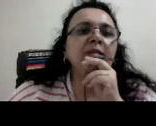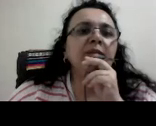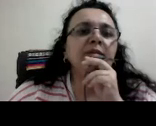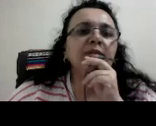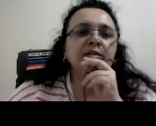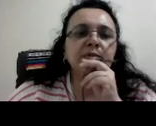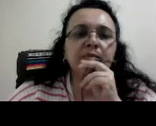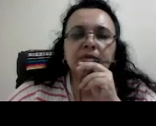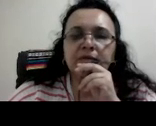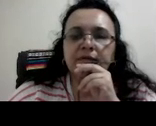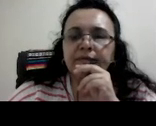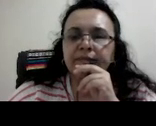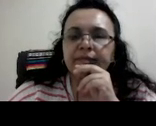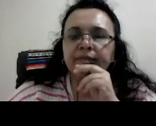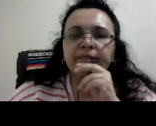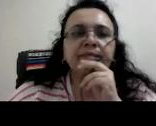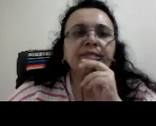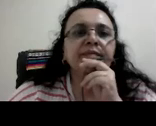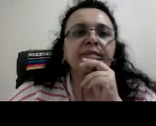What happened with these people?